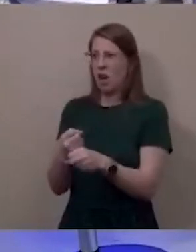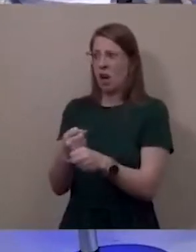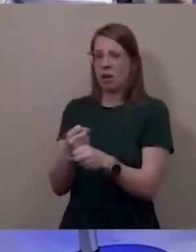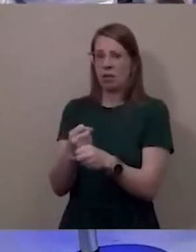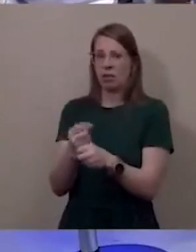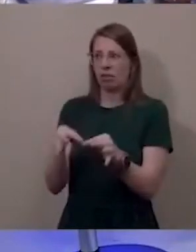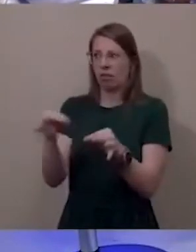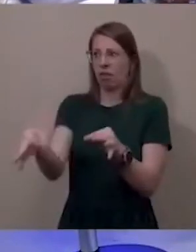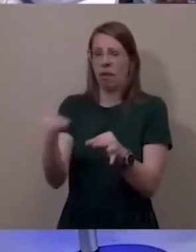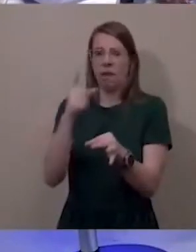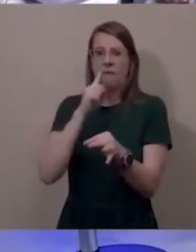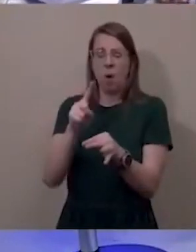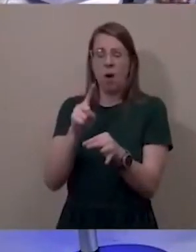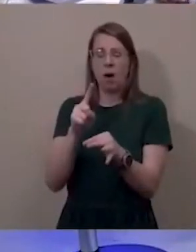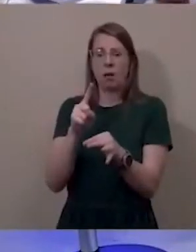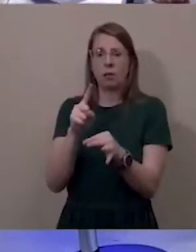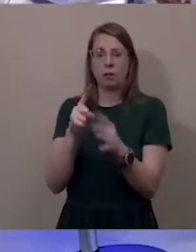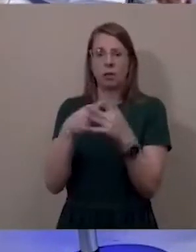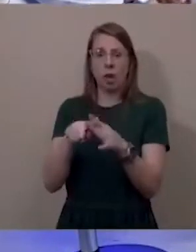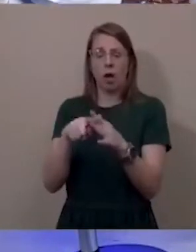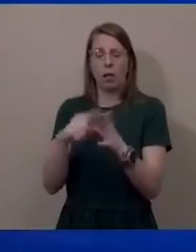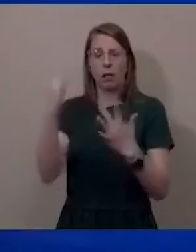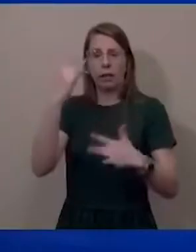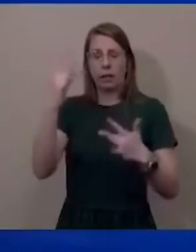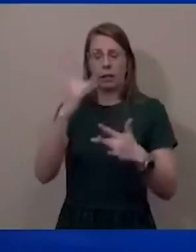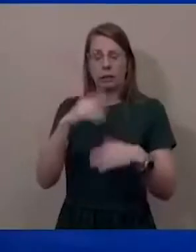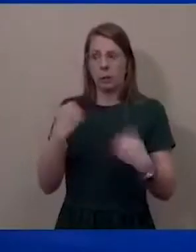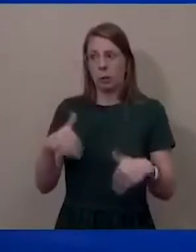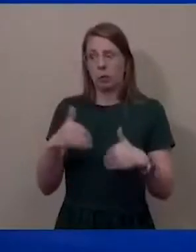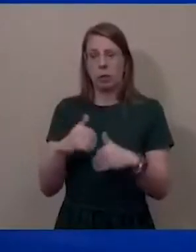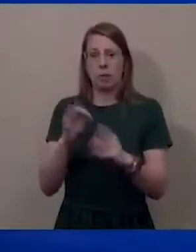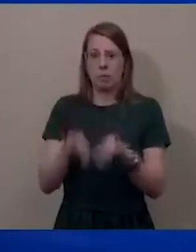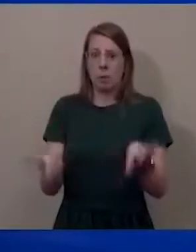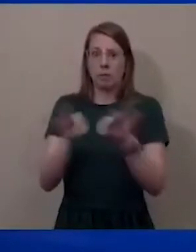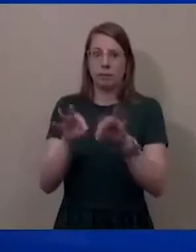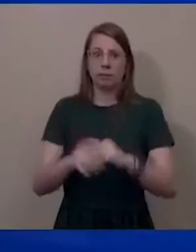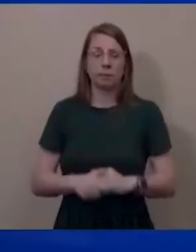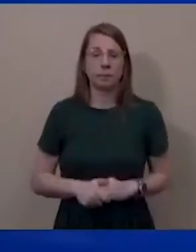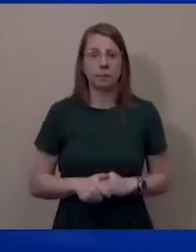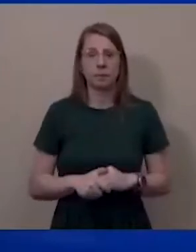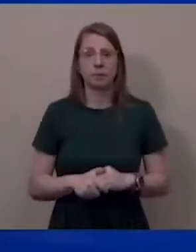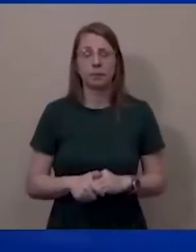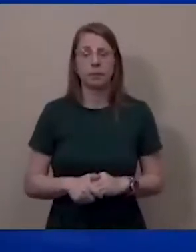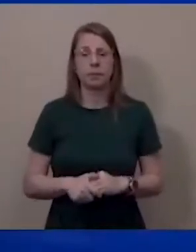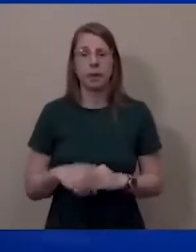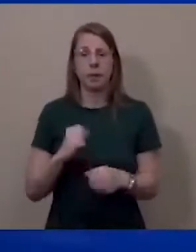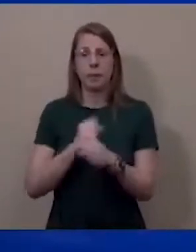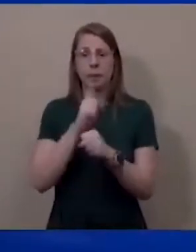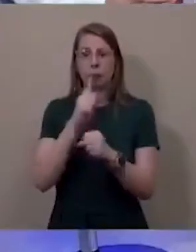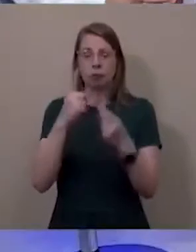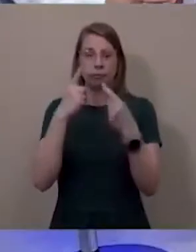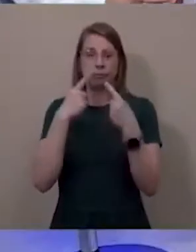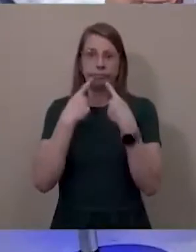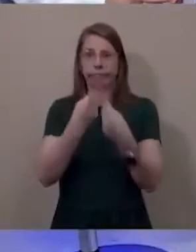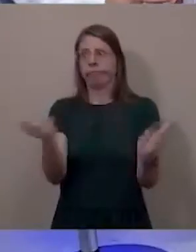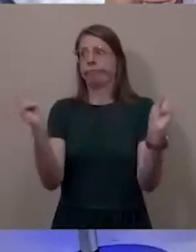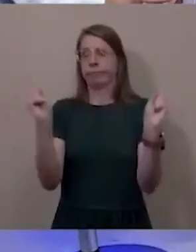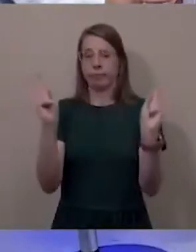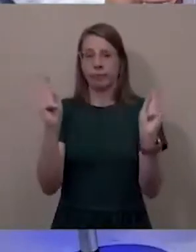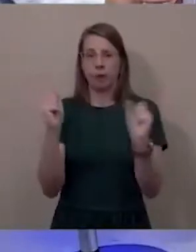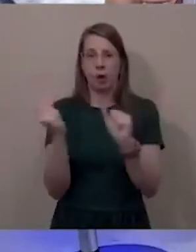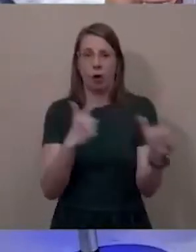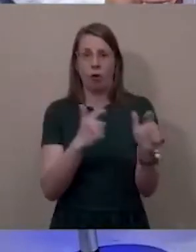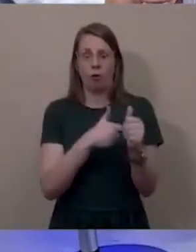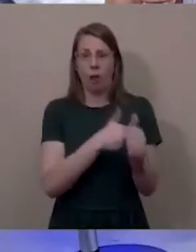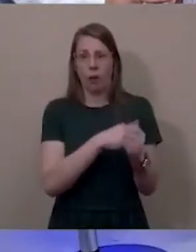is remarkable. Actually, that's really strong evidence of the importance of that. Yeah. Yeah. We got to make sure we get that out there. And just to clarify,